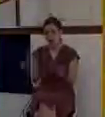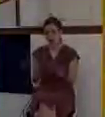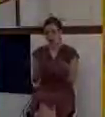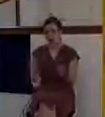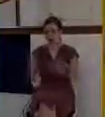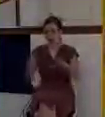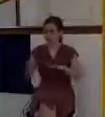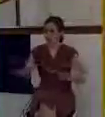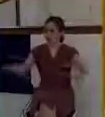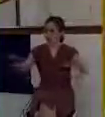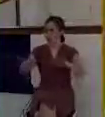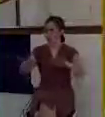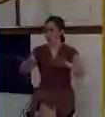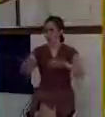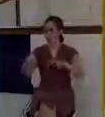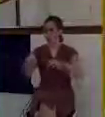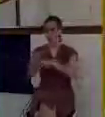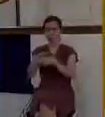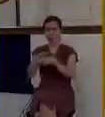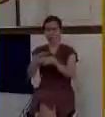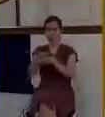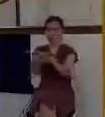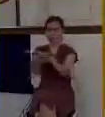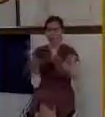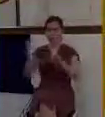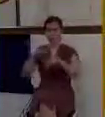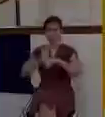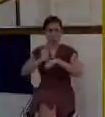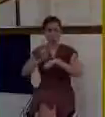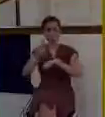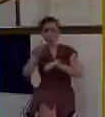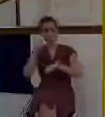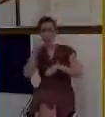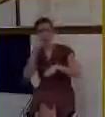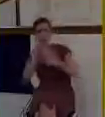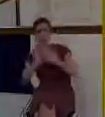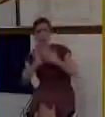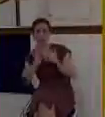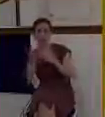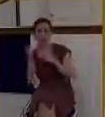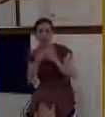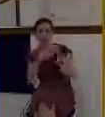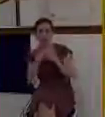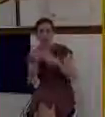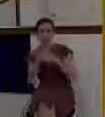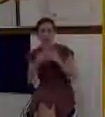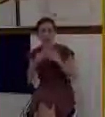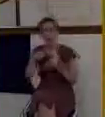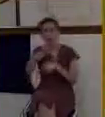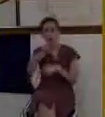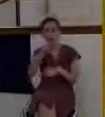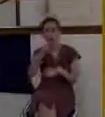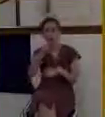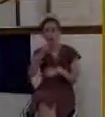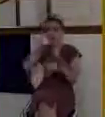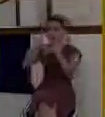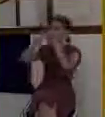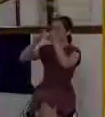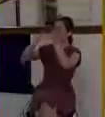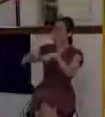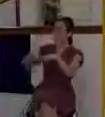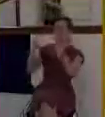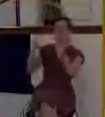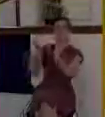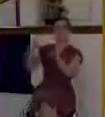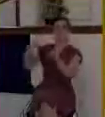live stream, wherever you are, would you pray and put your faith in the risen Christ, knowing that there's going to be life after this